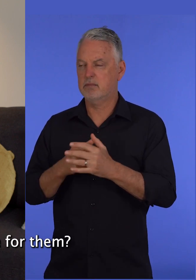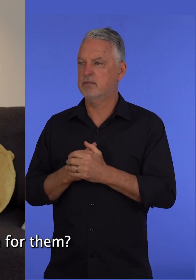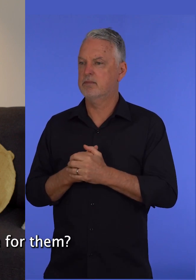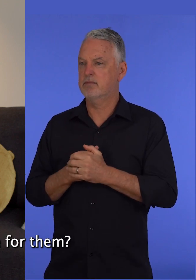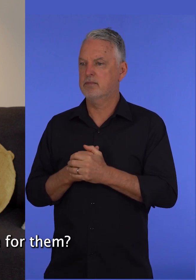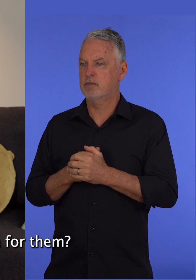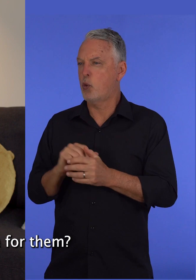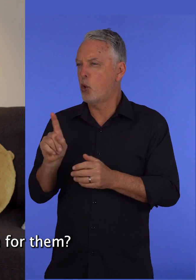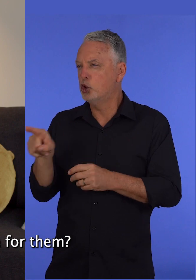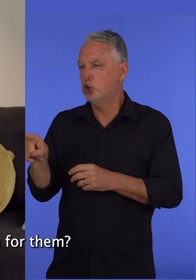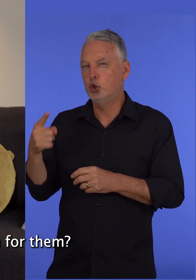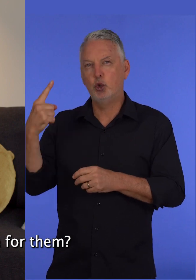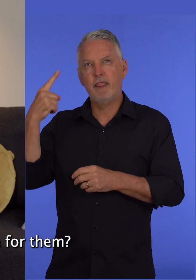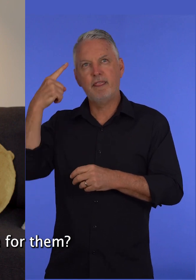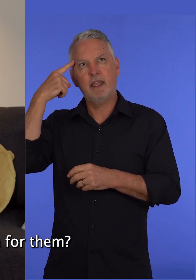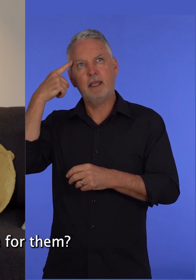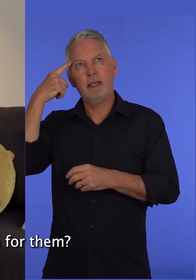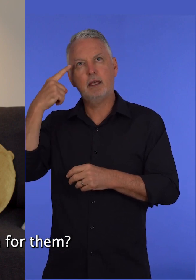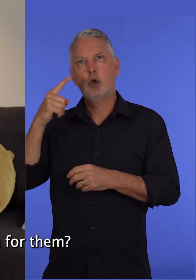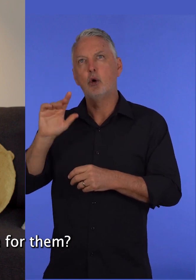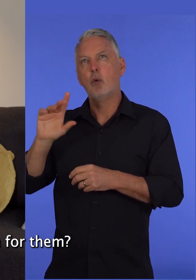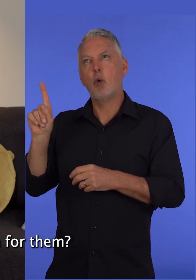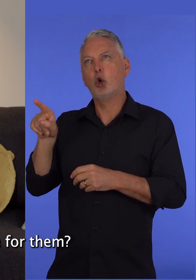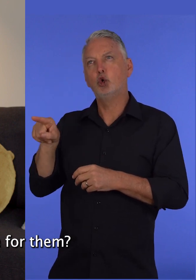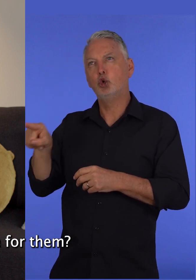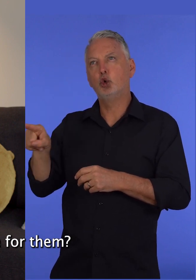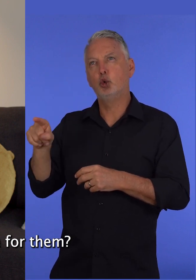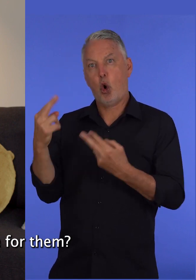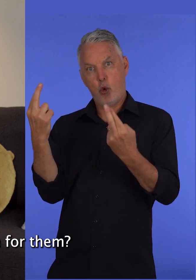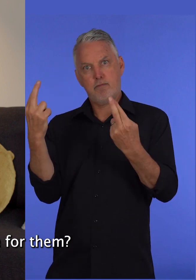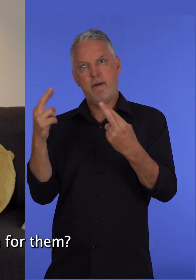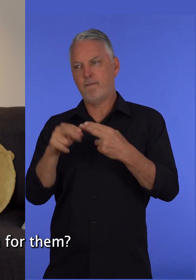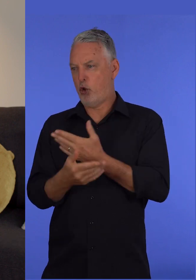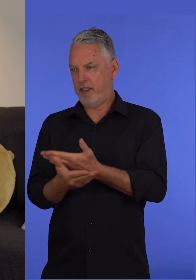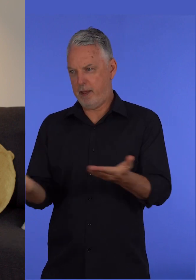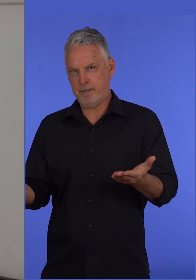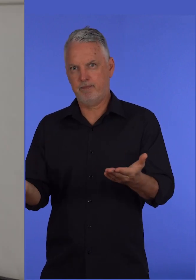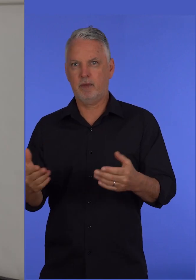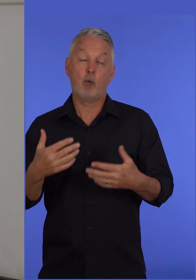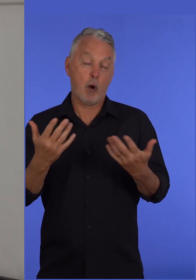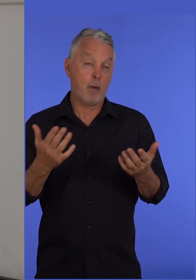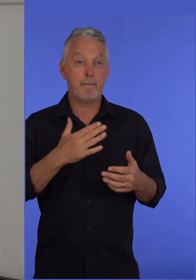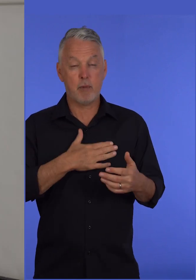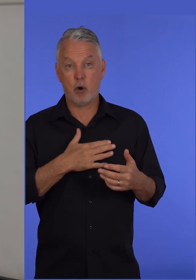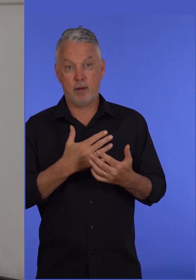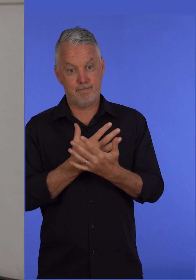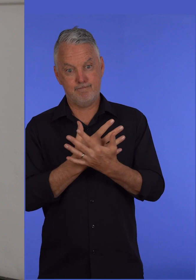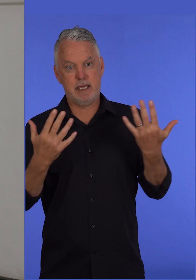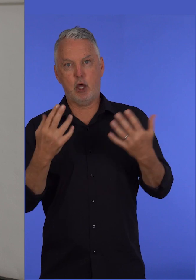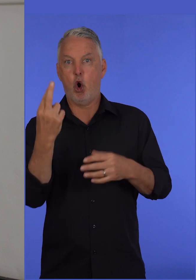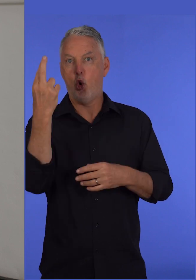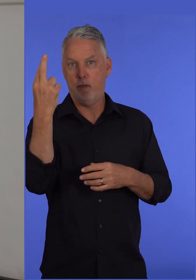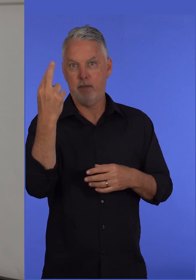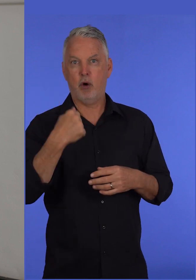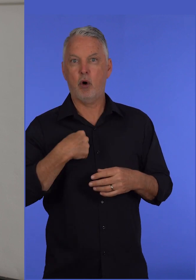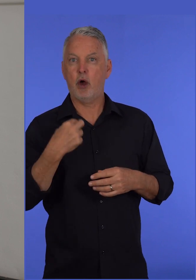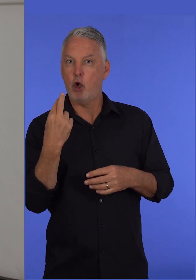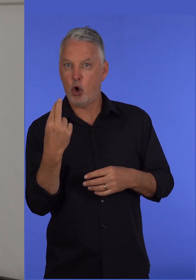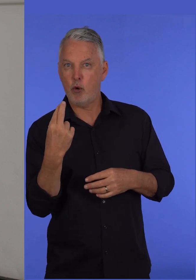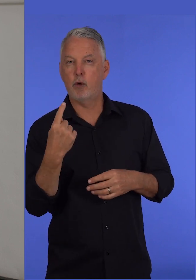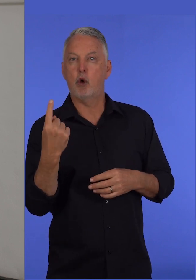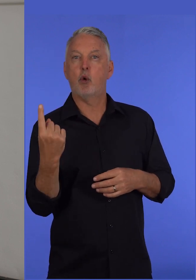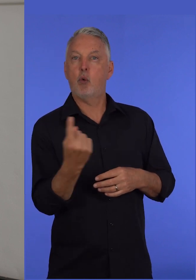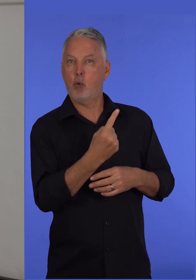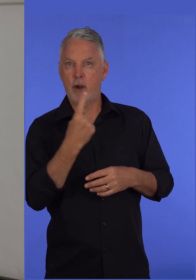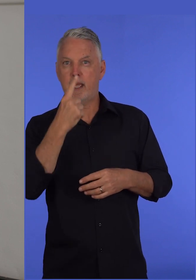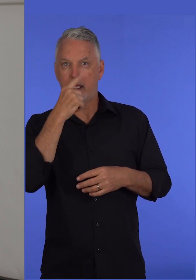what would be your greatest hope for them? Well, my greatest hope is always that I hope that